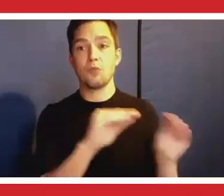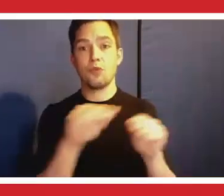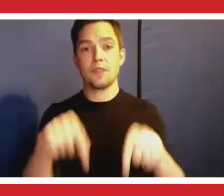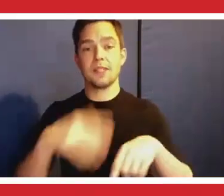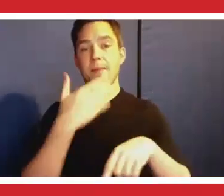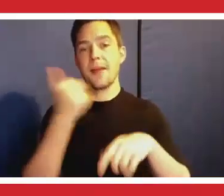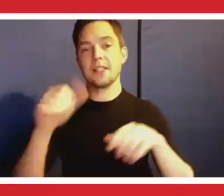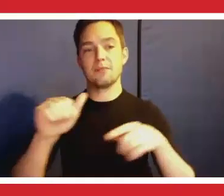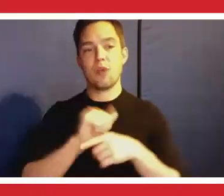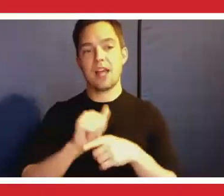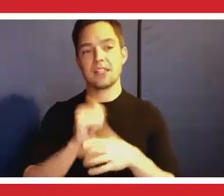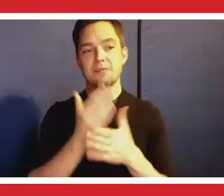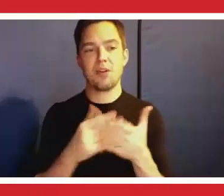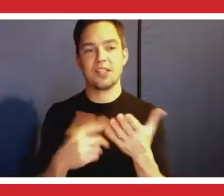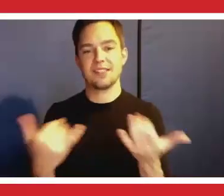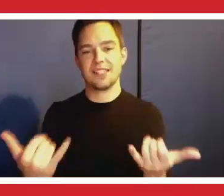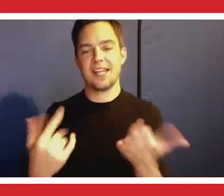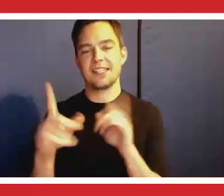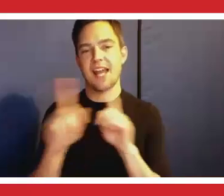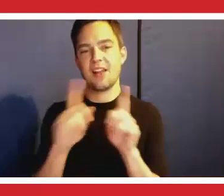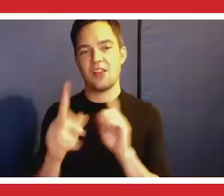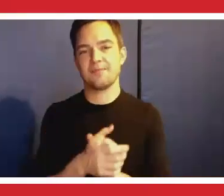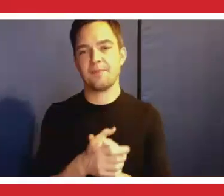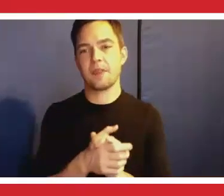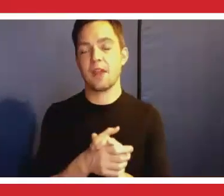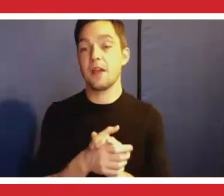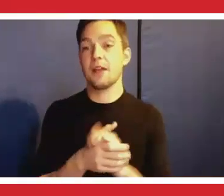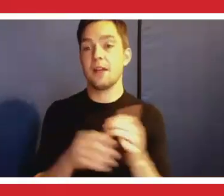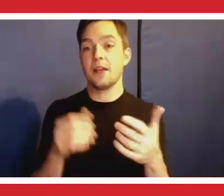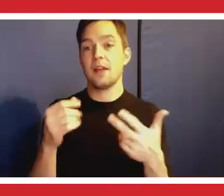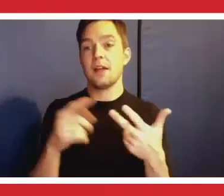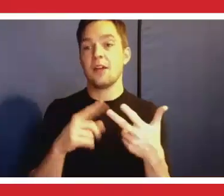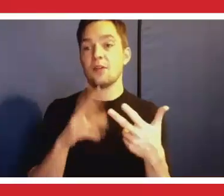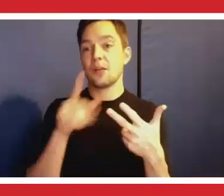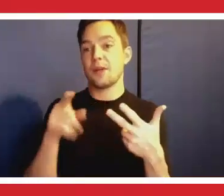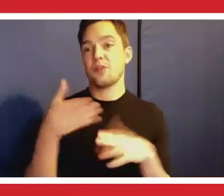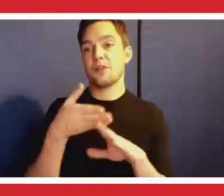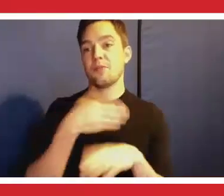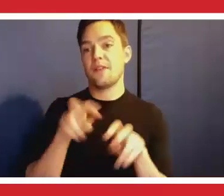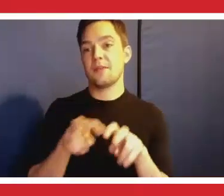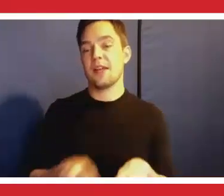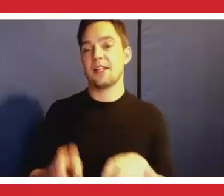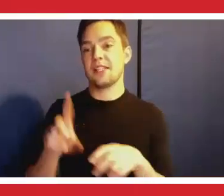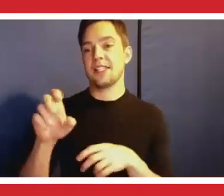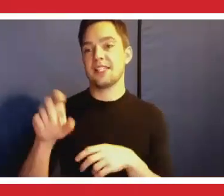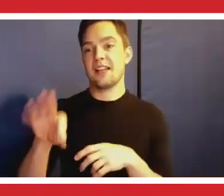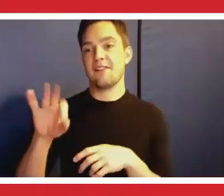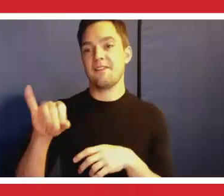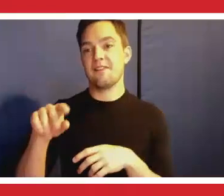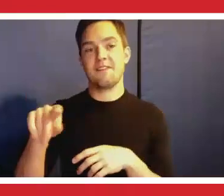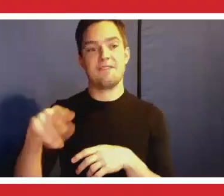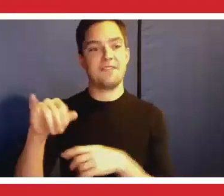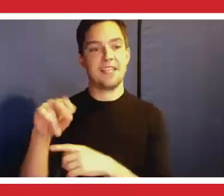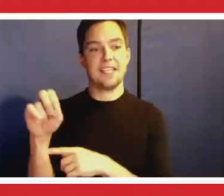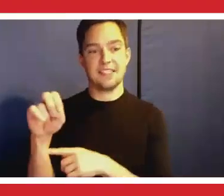practices part of today's dialogue. And we were talking about you in the previous panel, Delfina. Please welcome onto